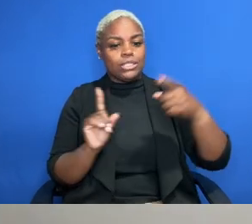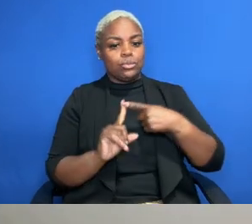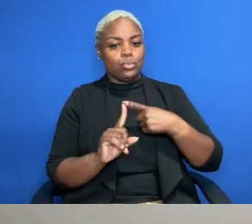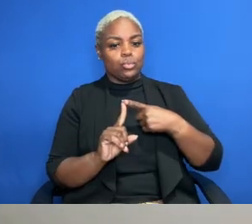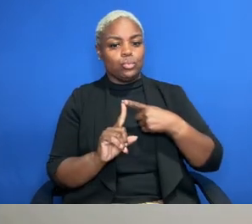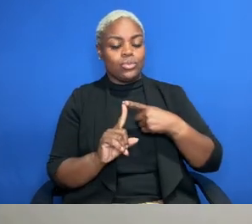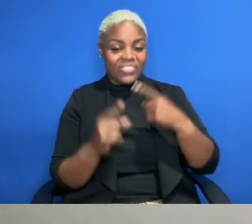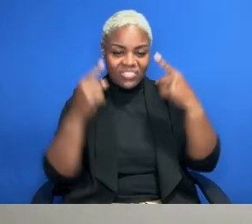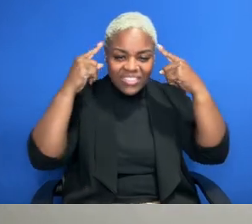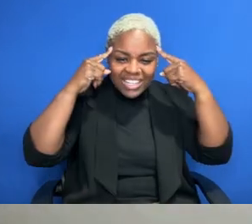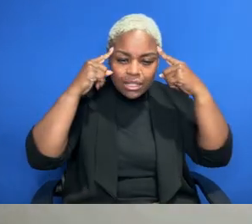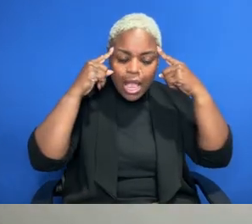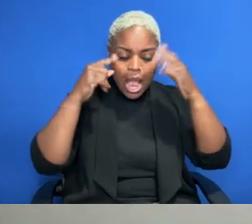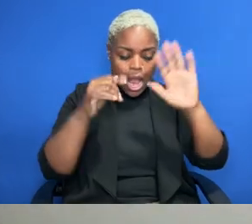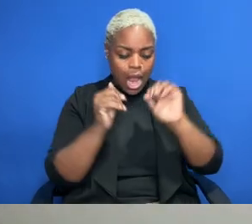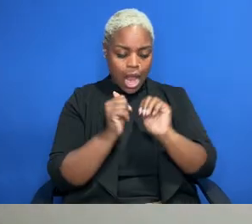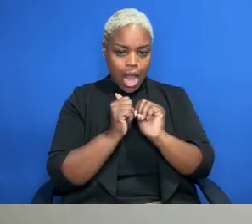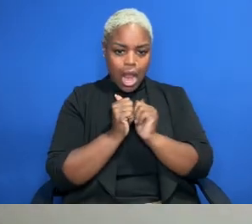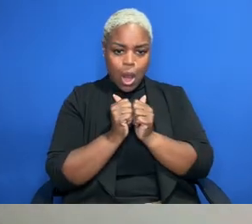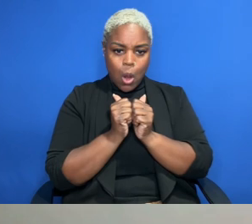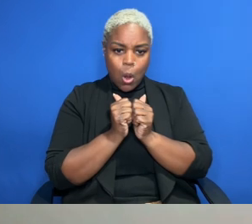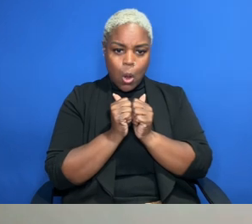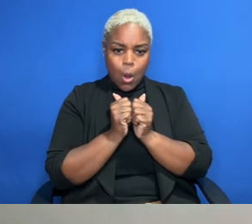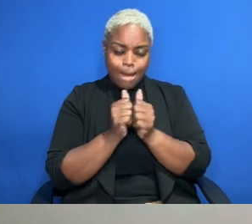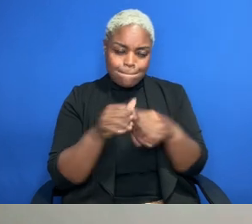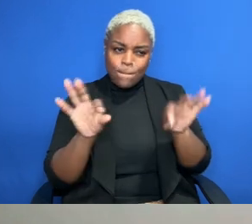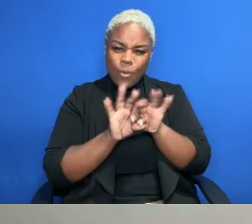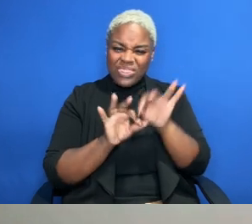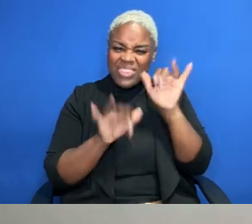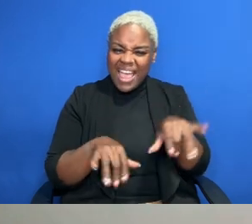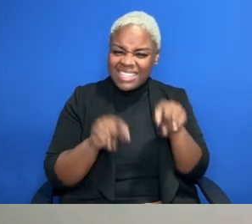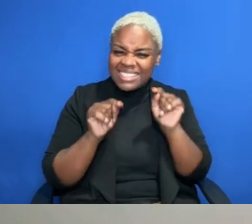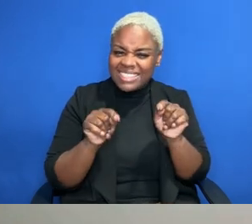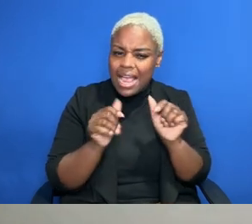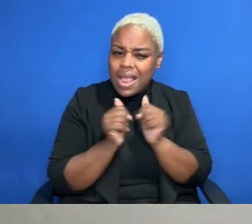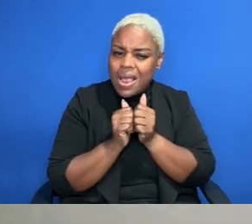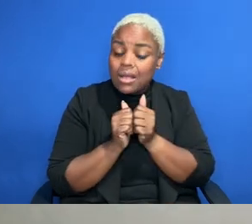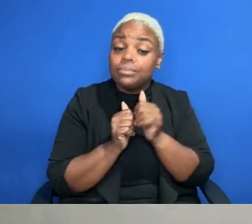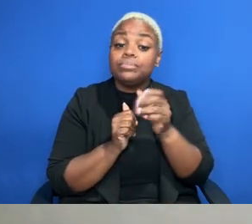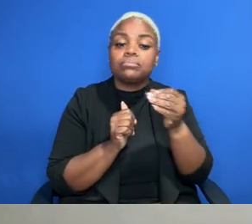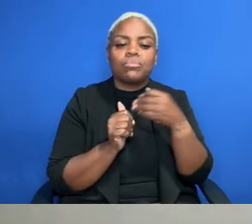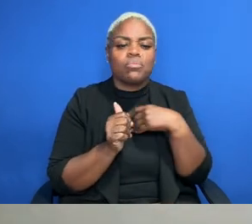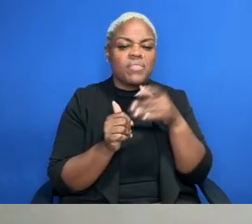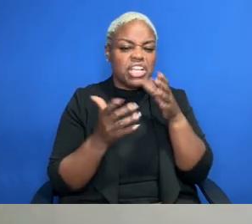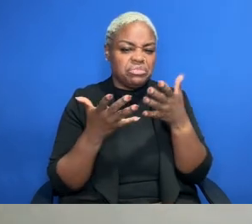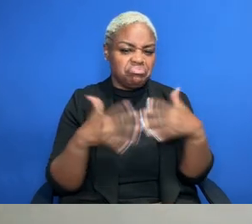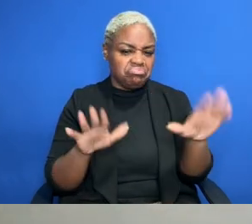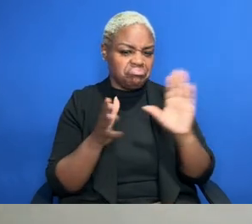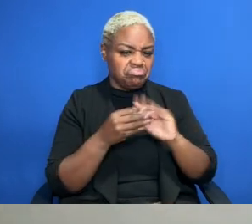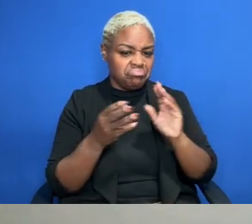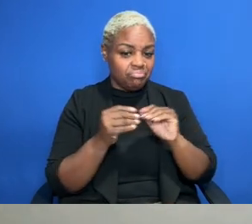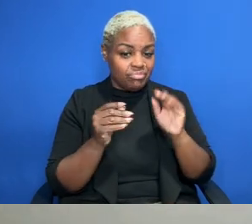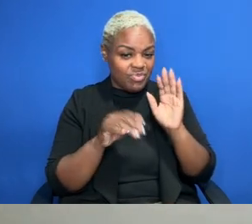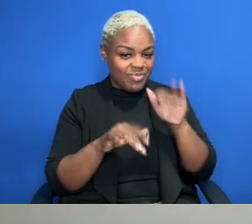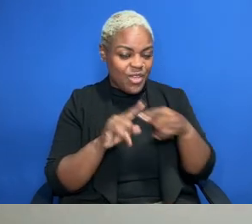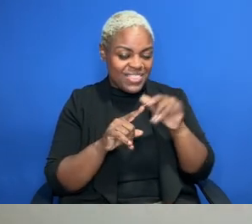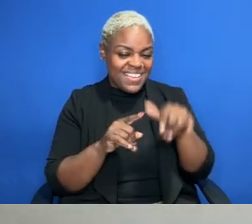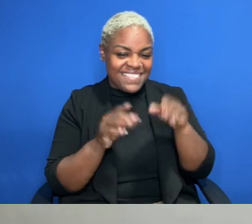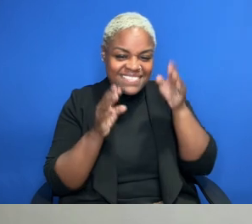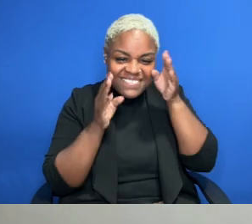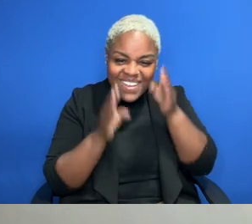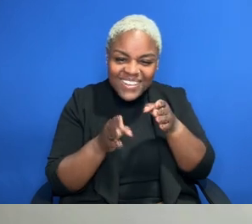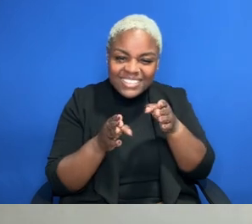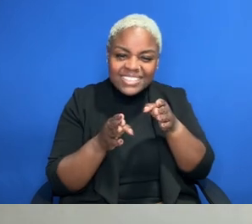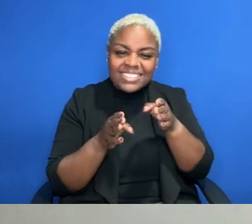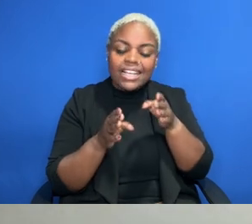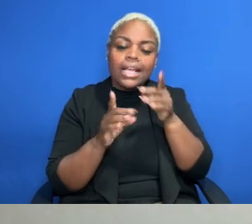And I think we need to really think about how important all of that is. So I think I'll